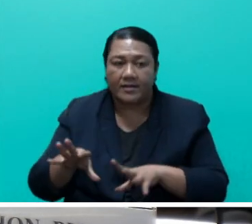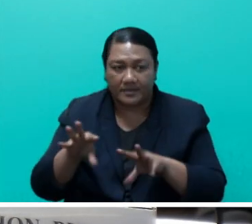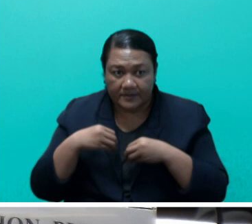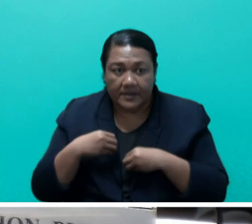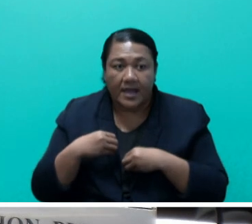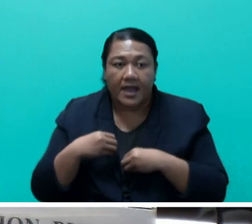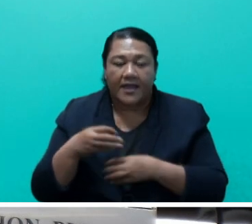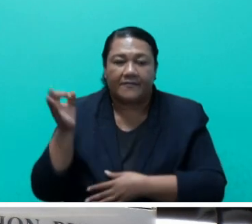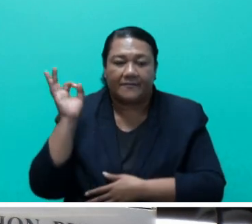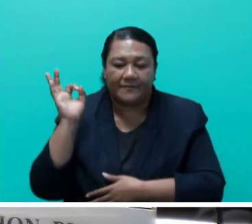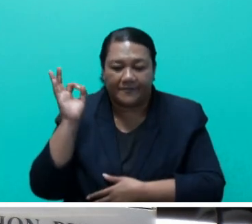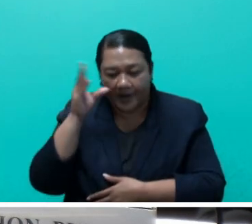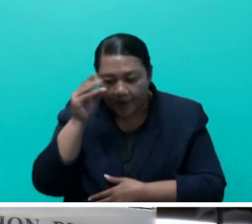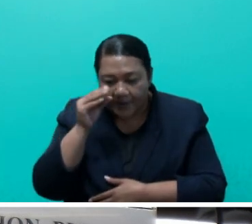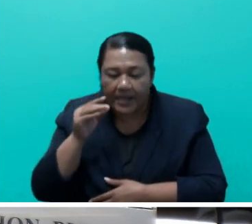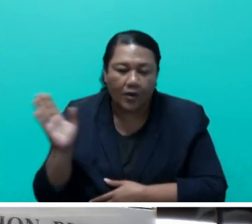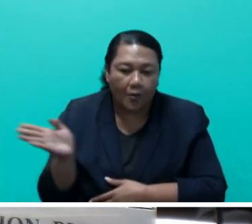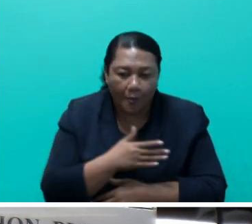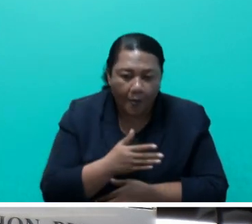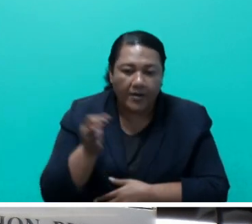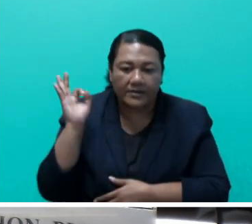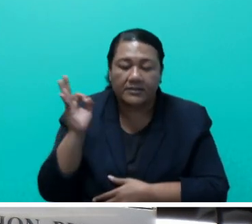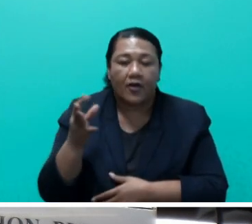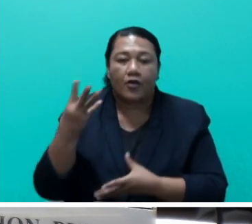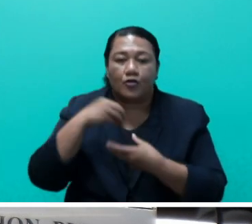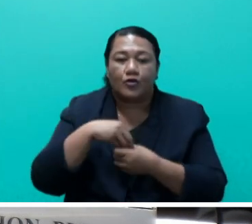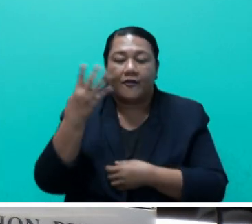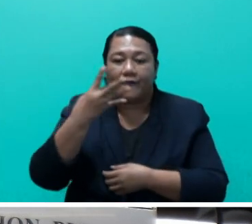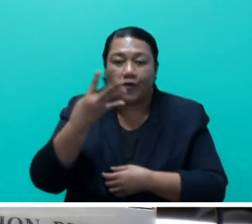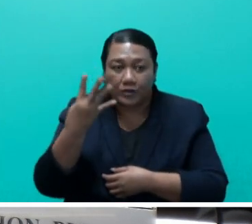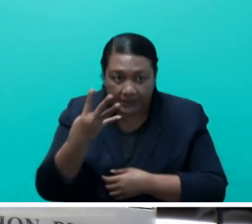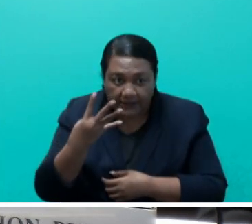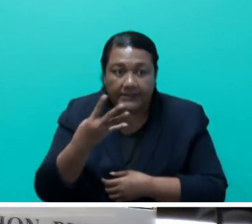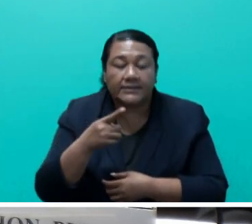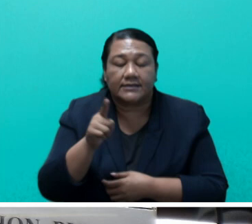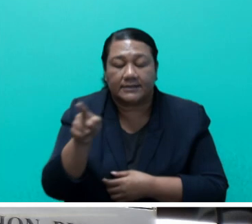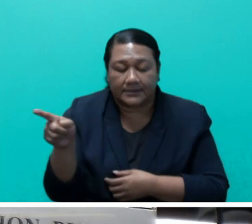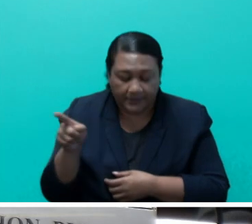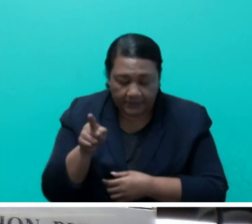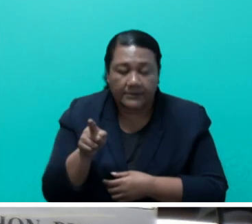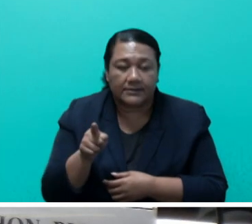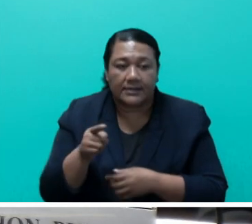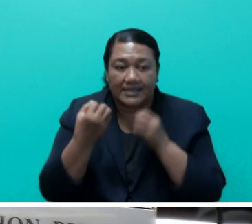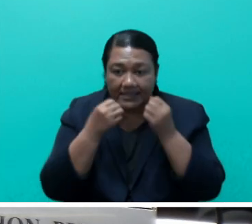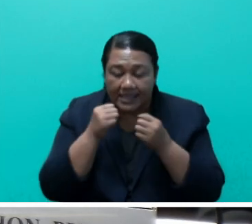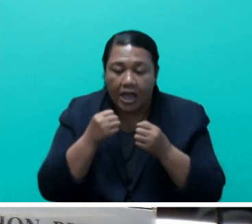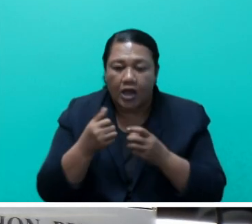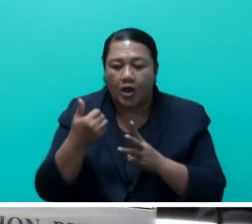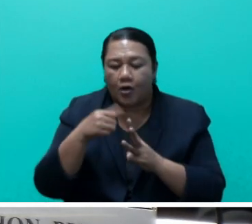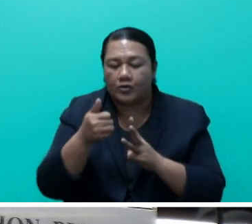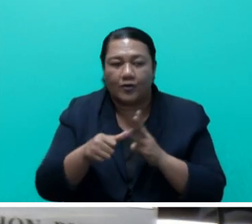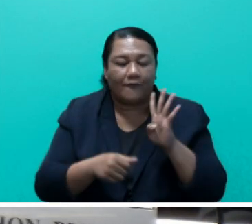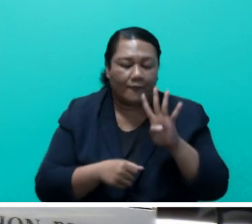participants, including 14 cane farmers and 4 officials from the Sugarcane Growers Council. These 14